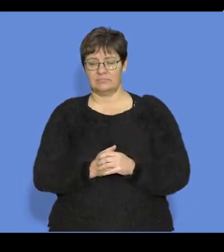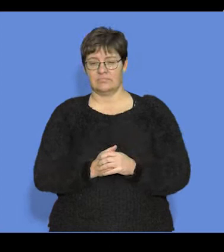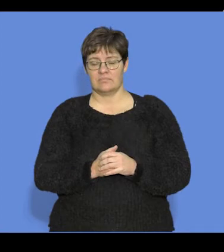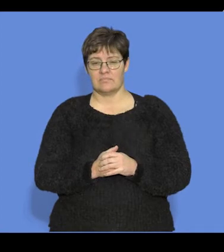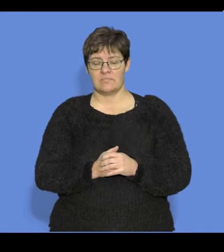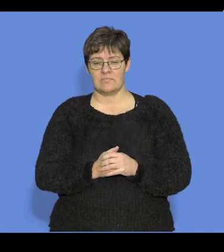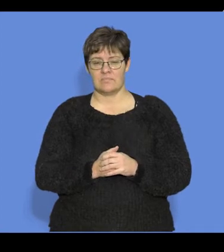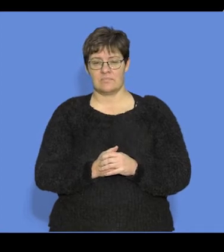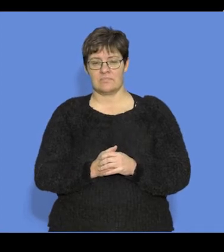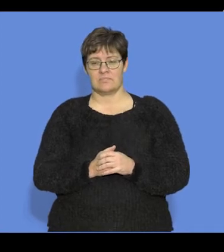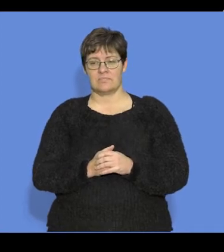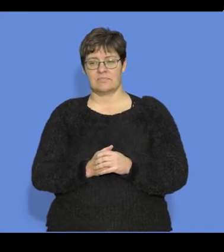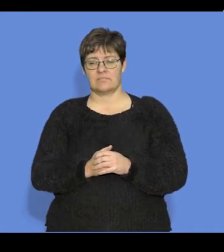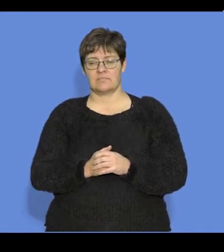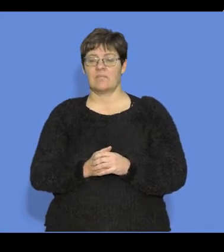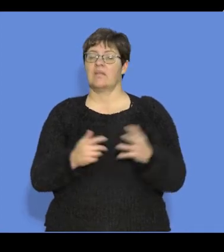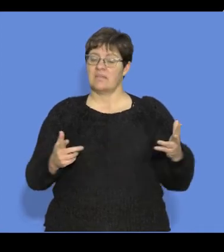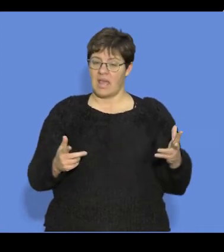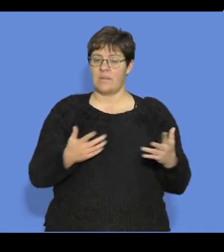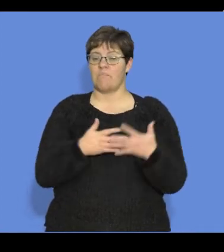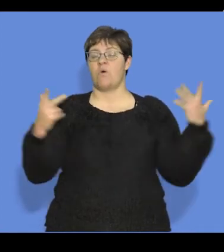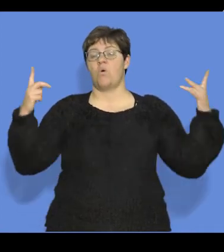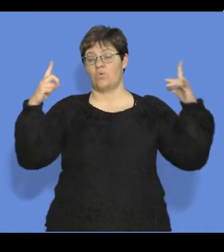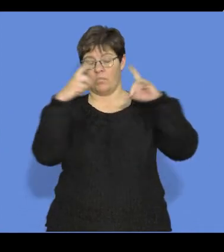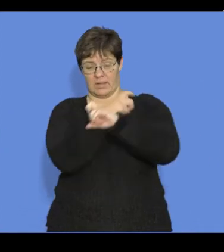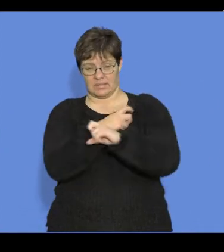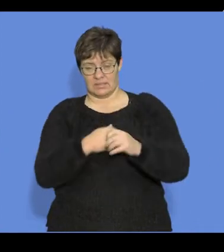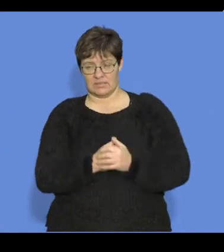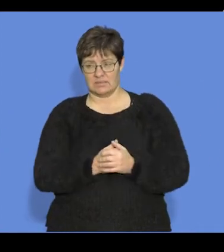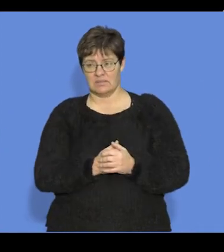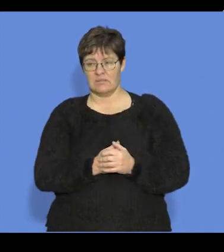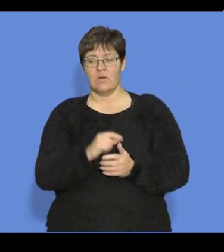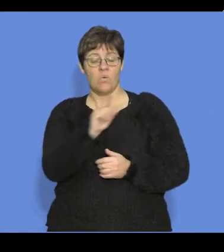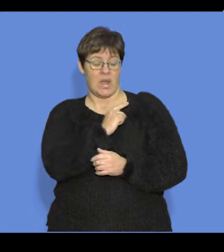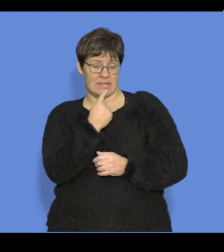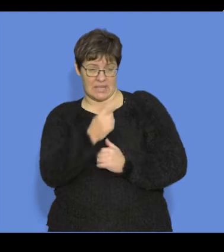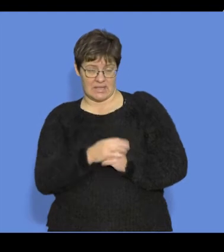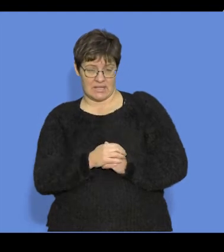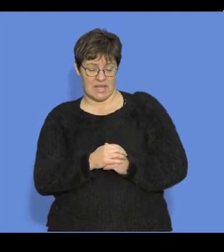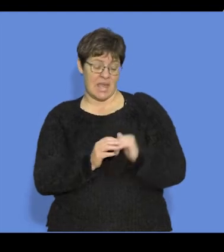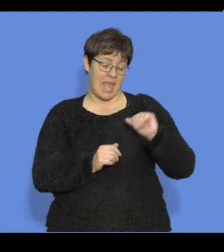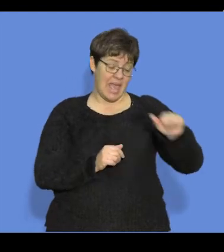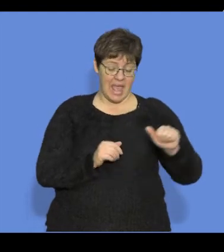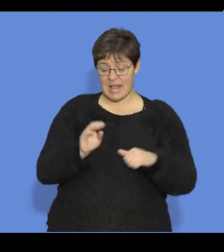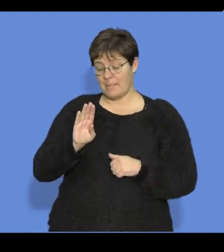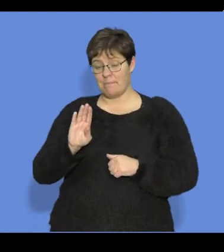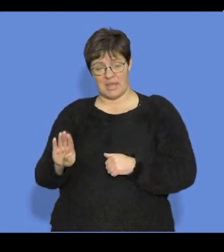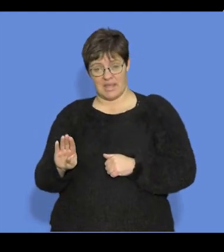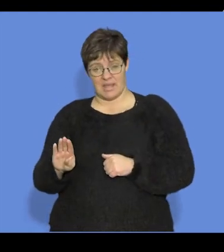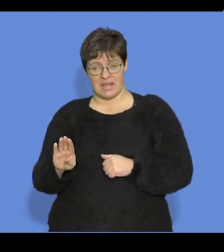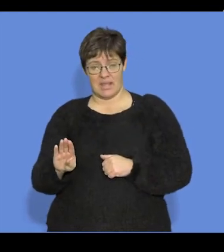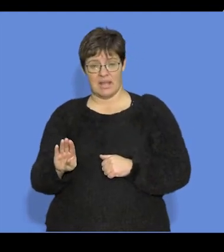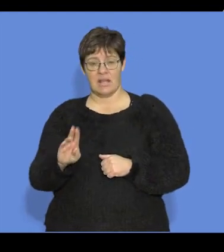Okay, then sometimes questions get a little bit more complicated because they're saying tissue A and B do not